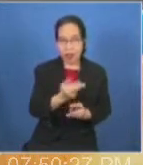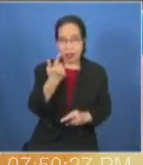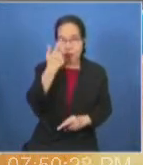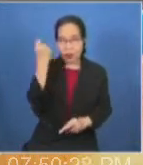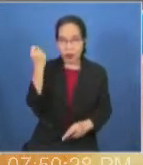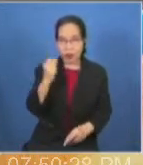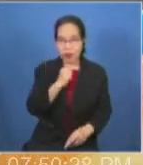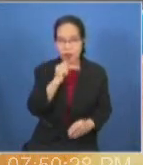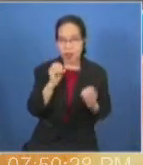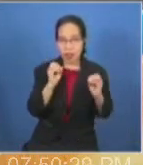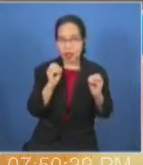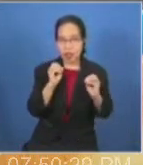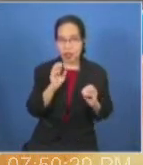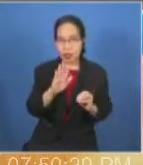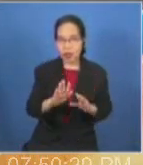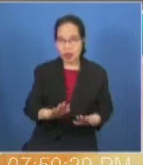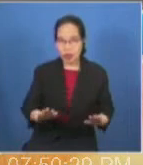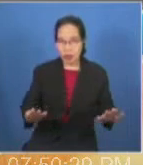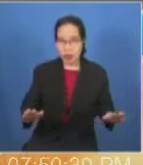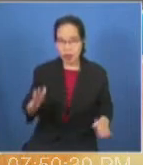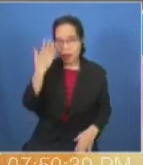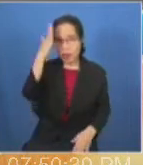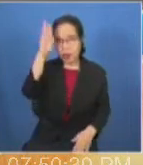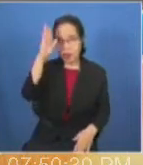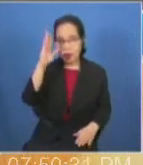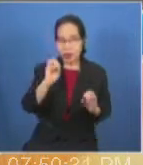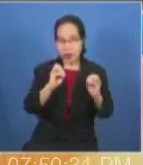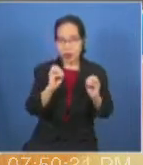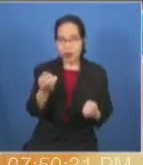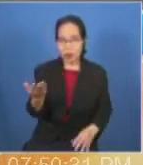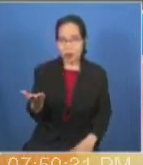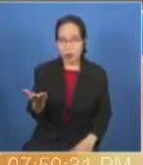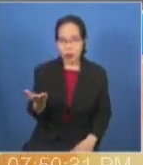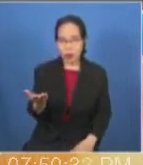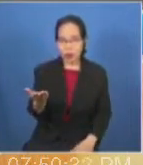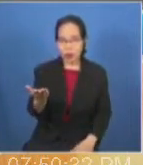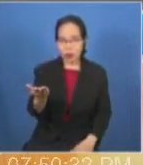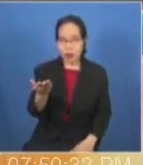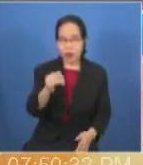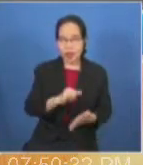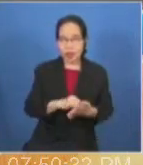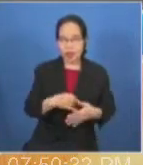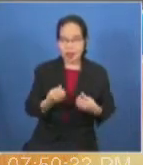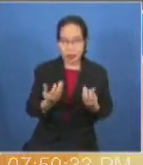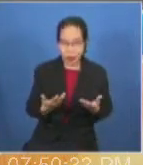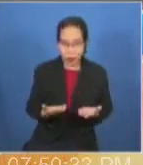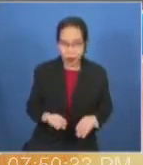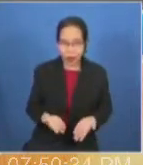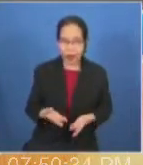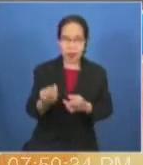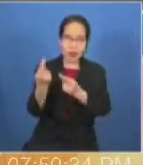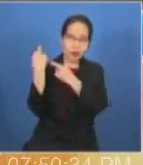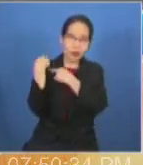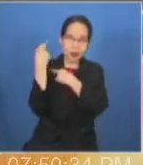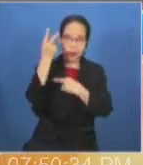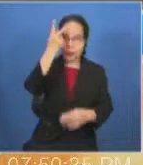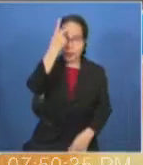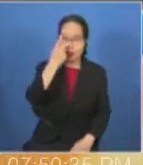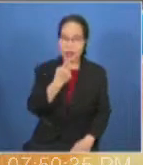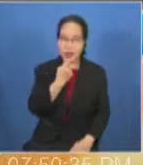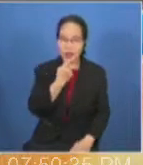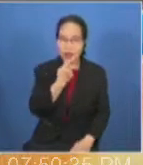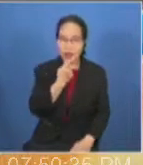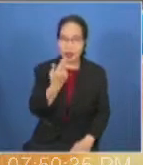learn. You cannot teach your child if you don't know what you're going to teach to him. So that gives